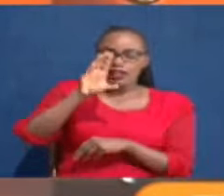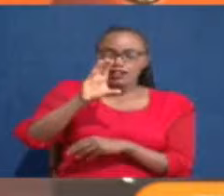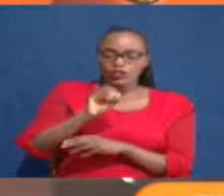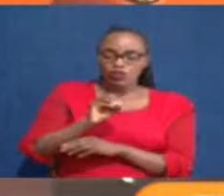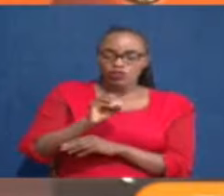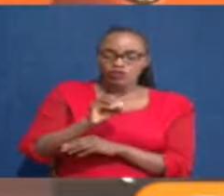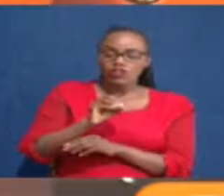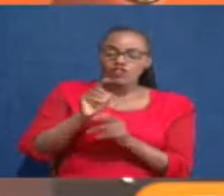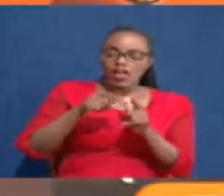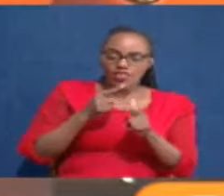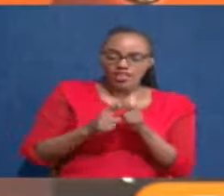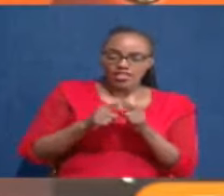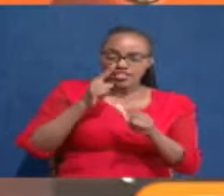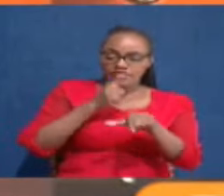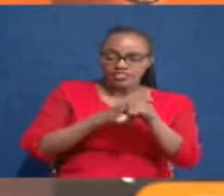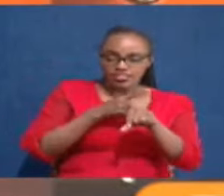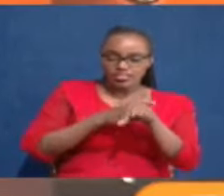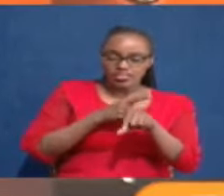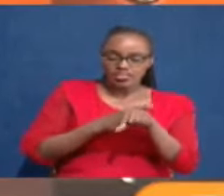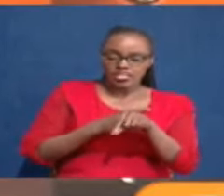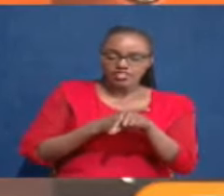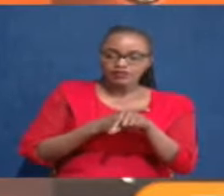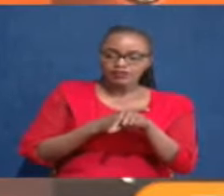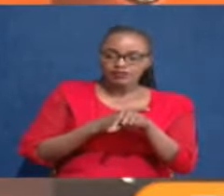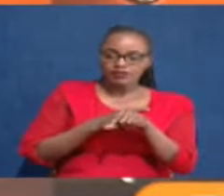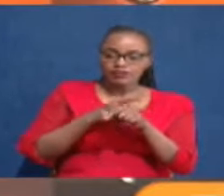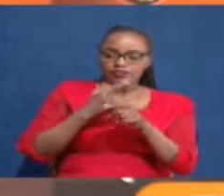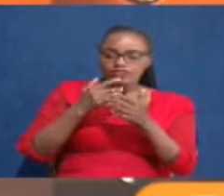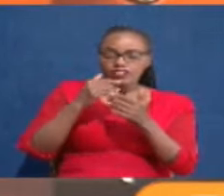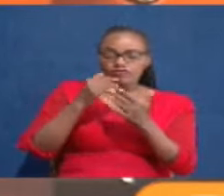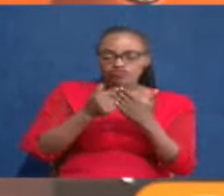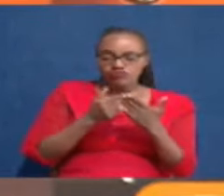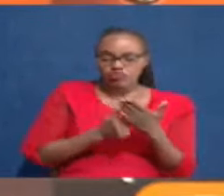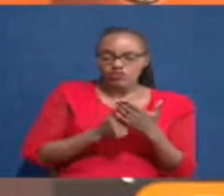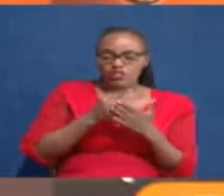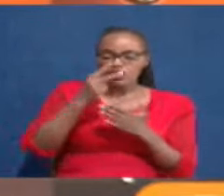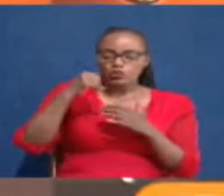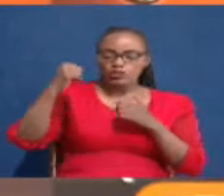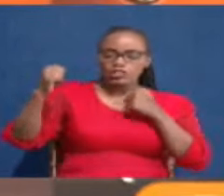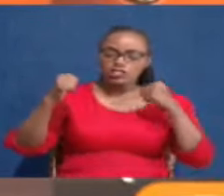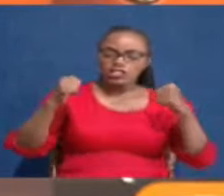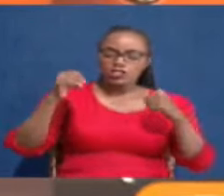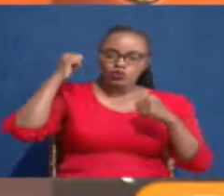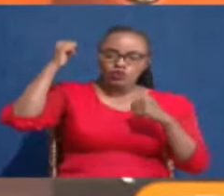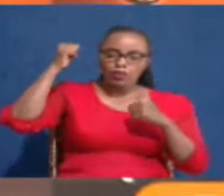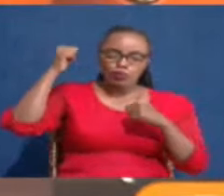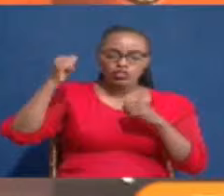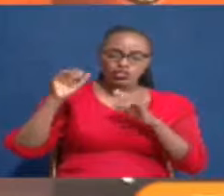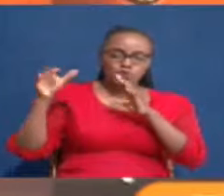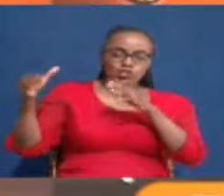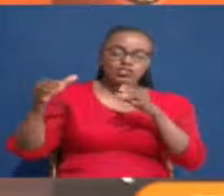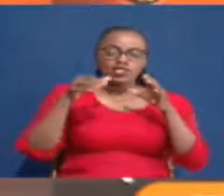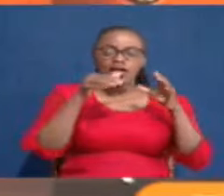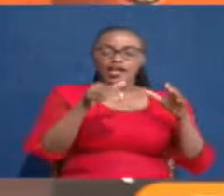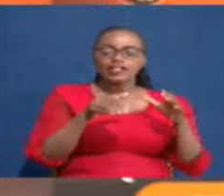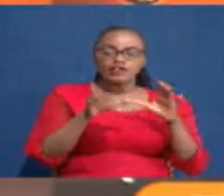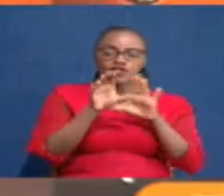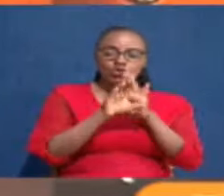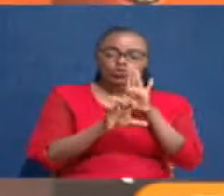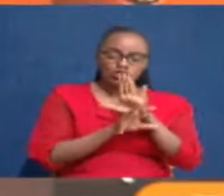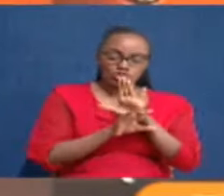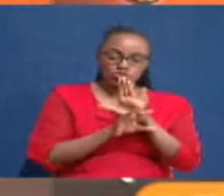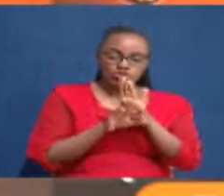the fate of that committee in limbo following talks between the two sides of the political divide, constitutional